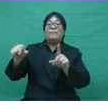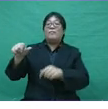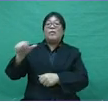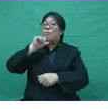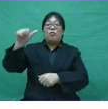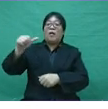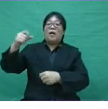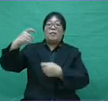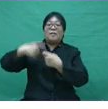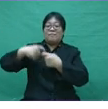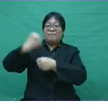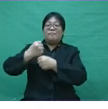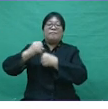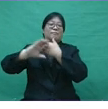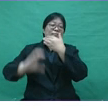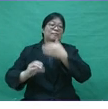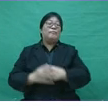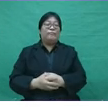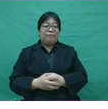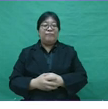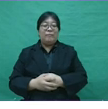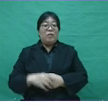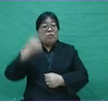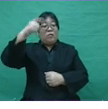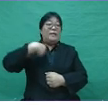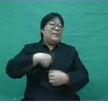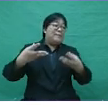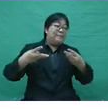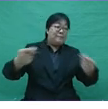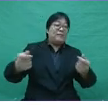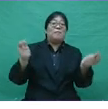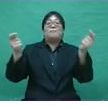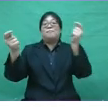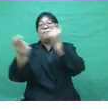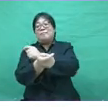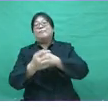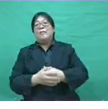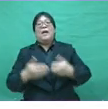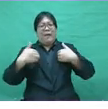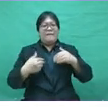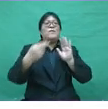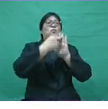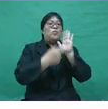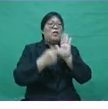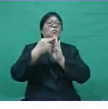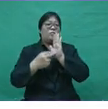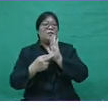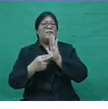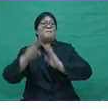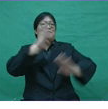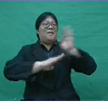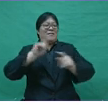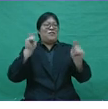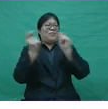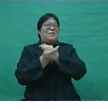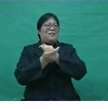were non-employment injury. In addressing social protection reforms, there are also legislative and behavioural challenges that